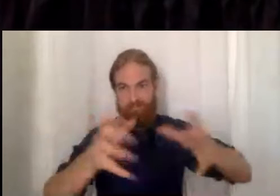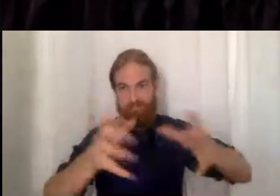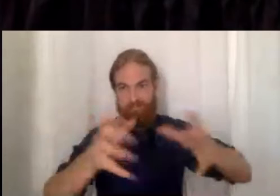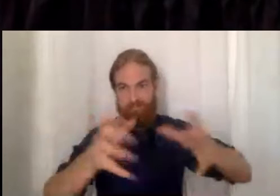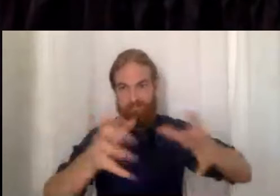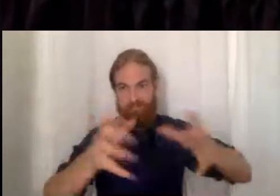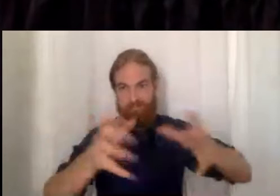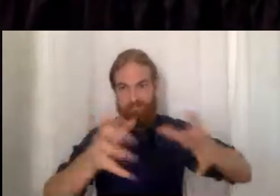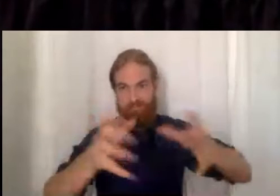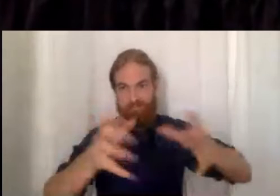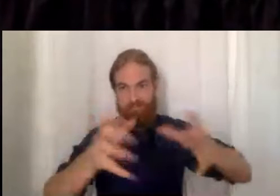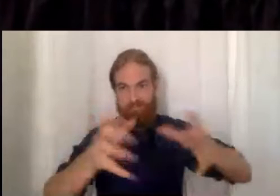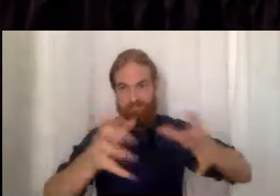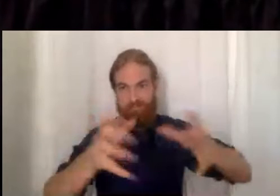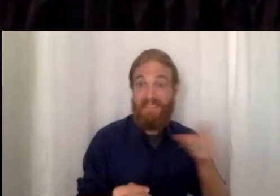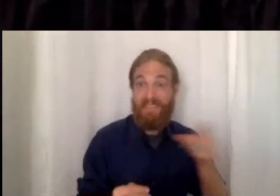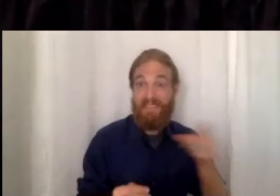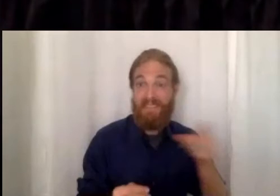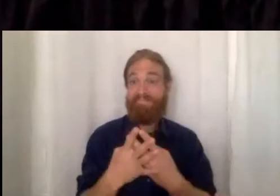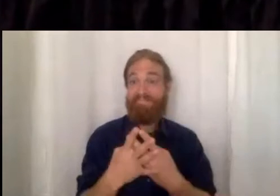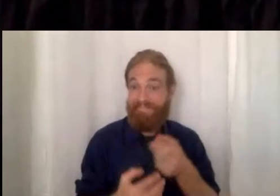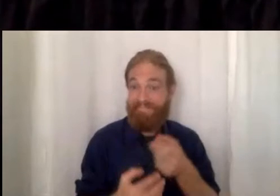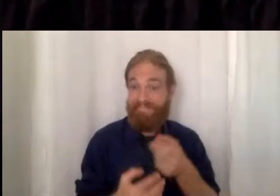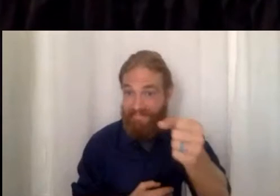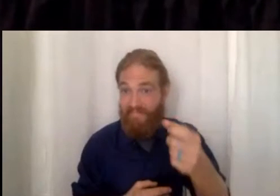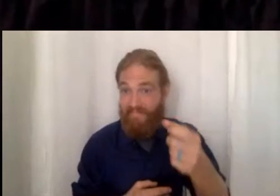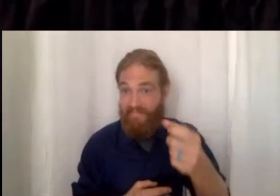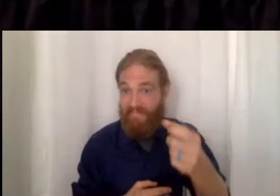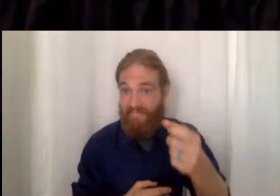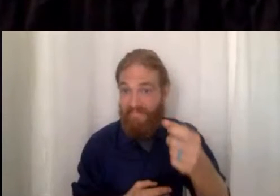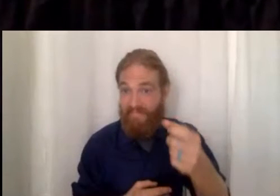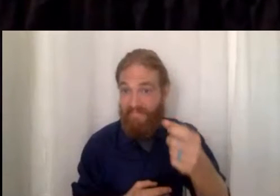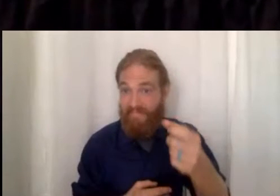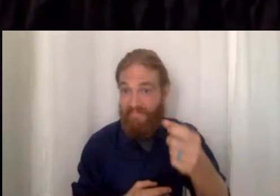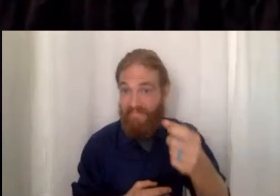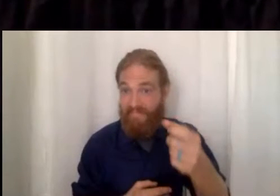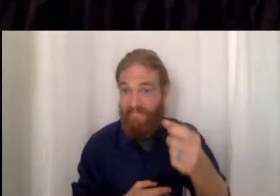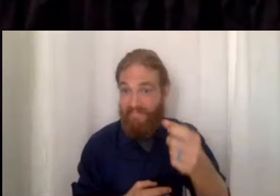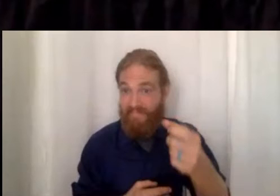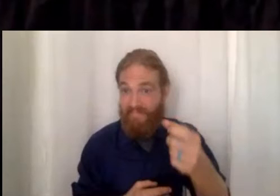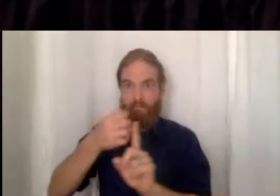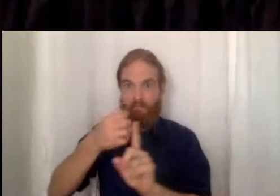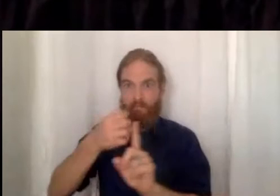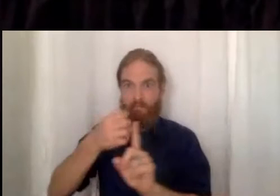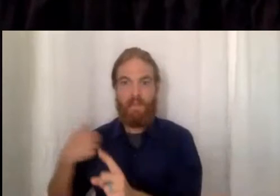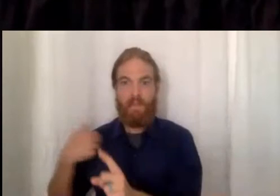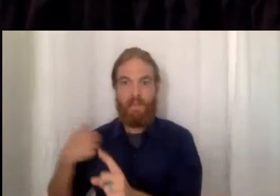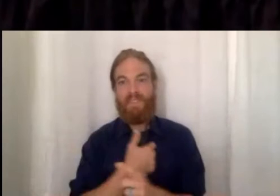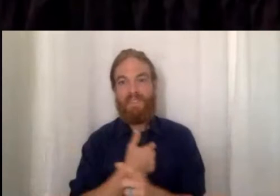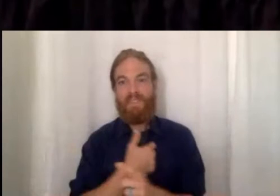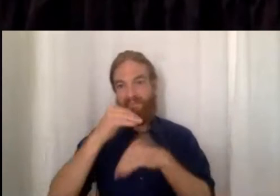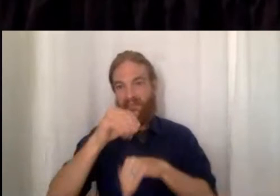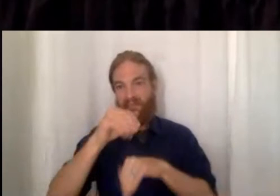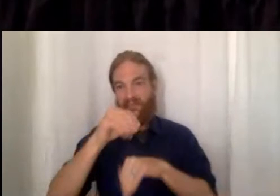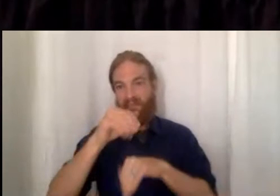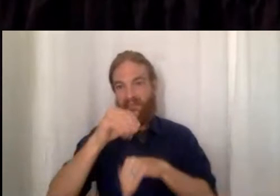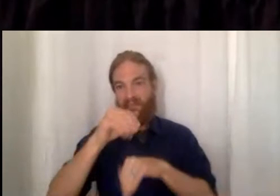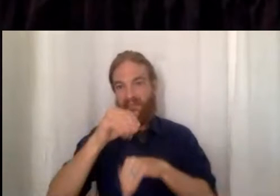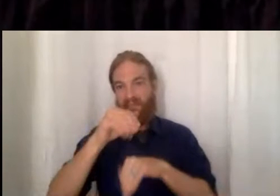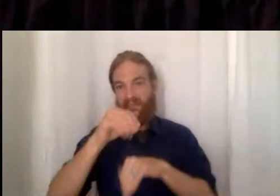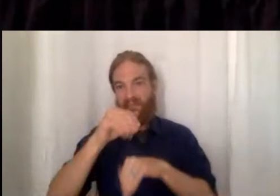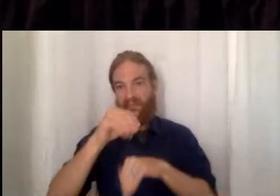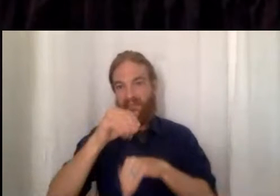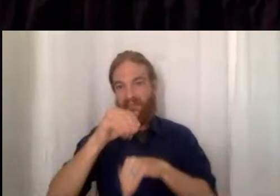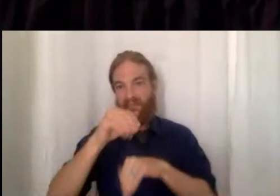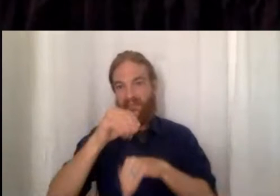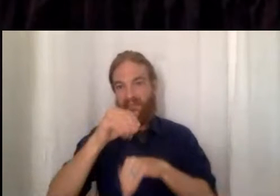on the activities that are going on there. So with that being said, as I mentioned, that there are we're